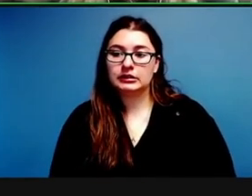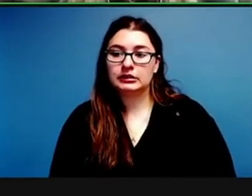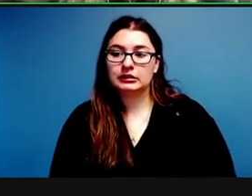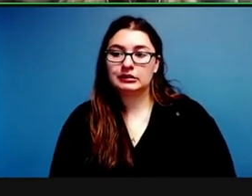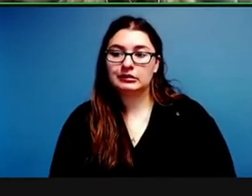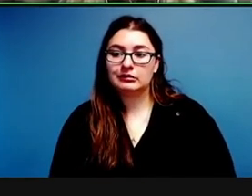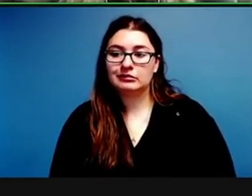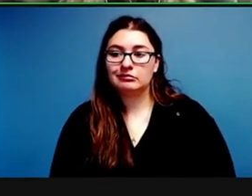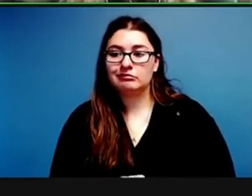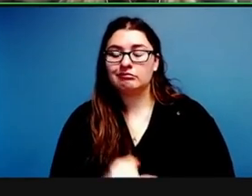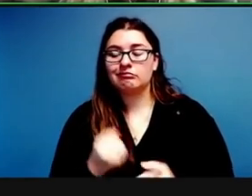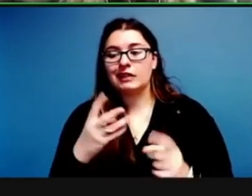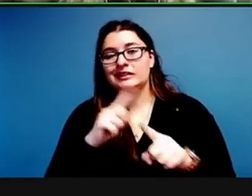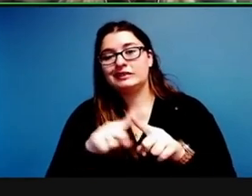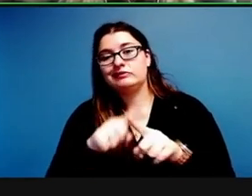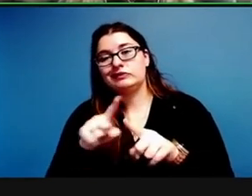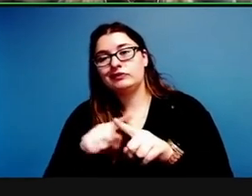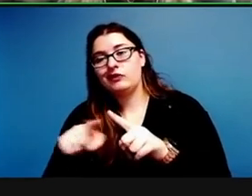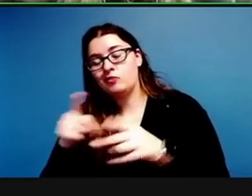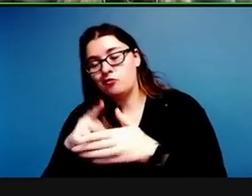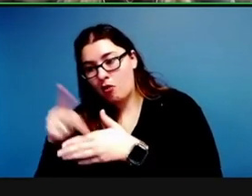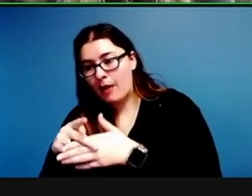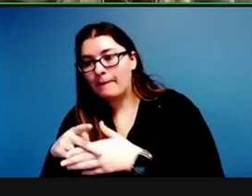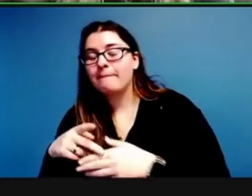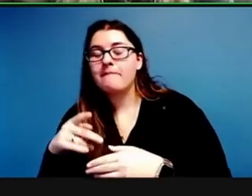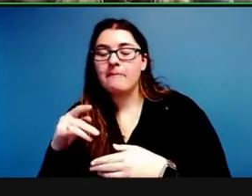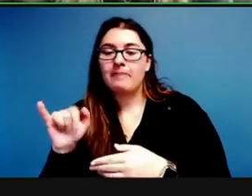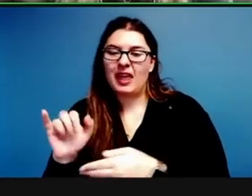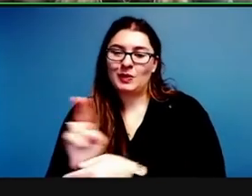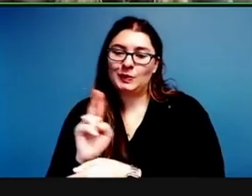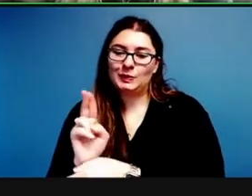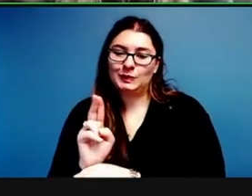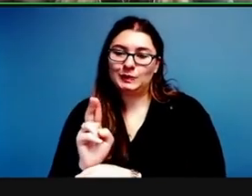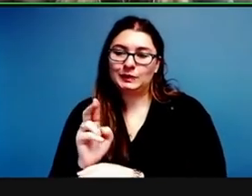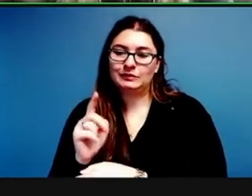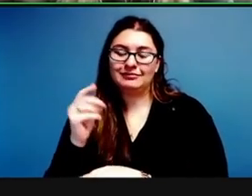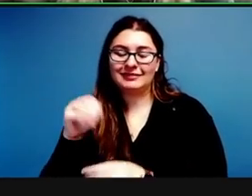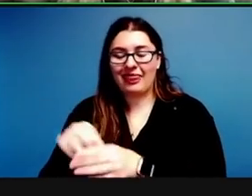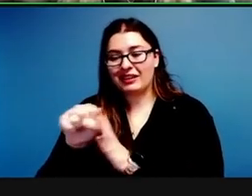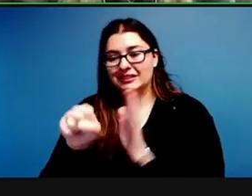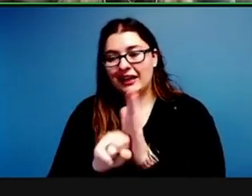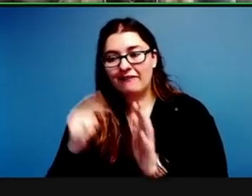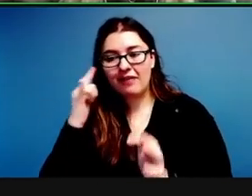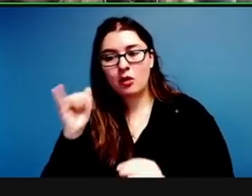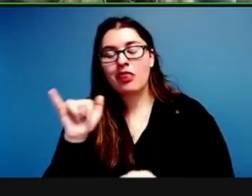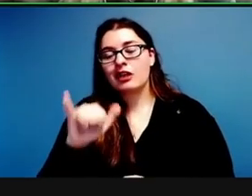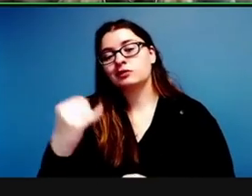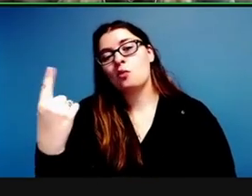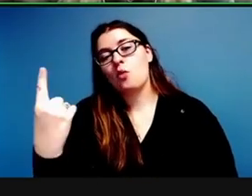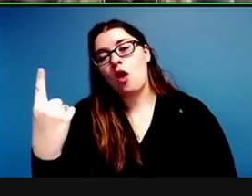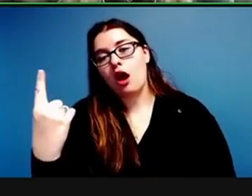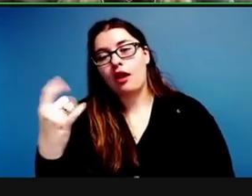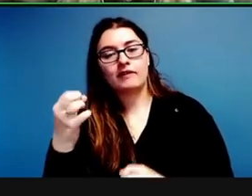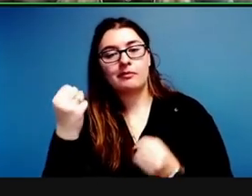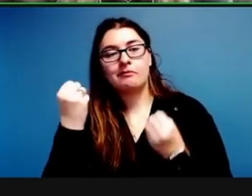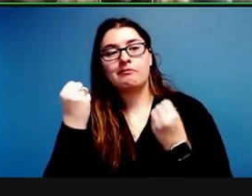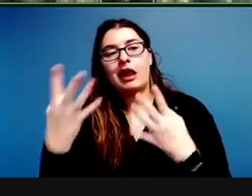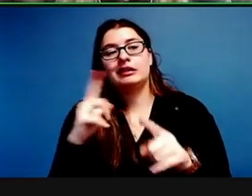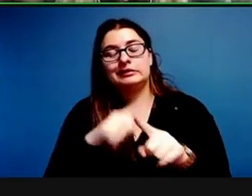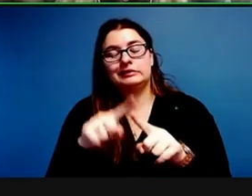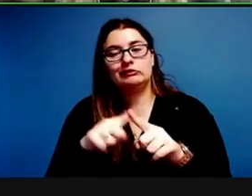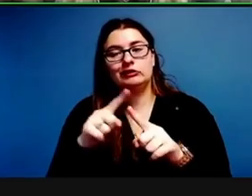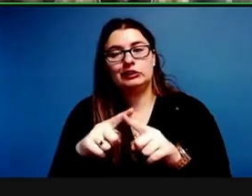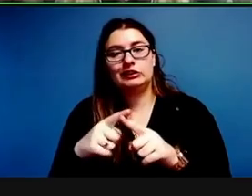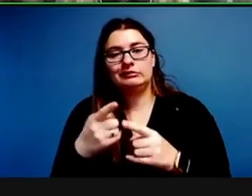There's a lot of different software programs that are used in our state of California. So this is just one of many formats that you